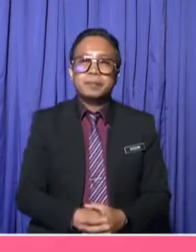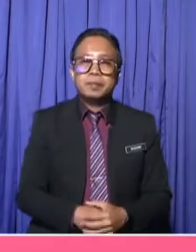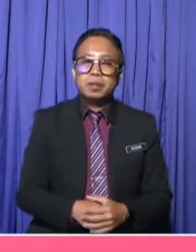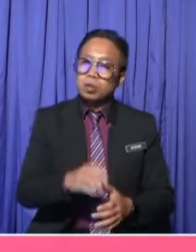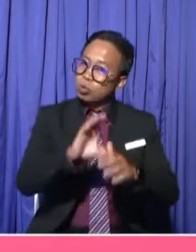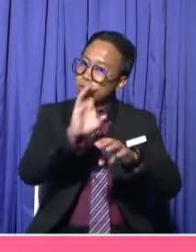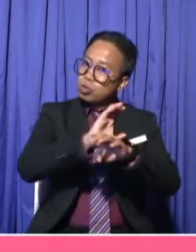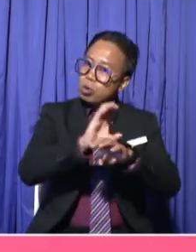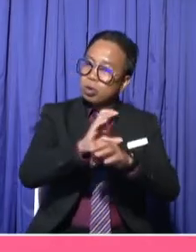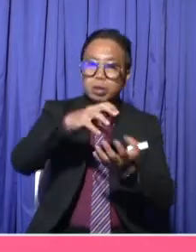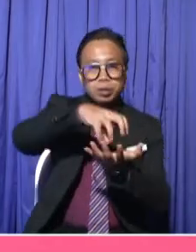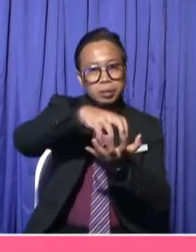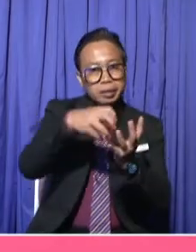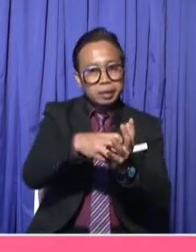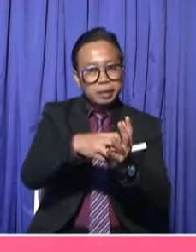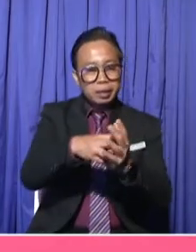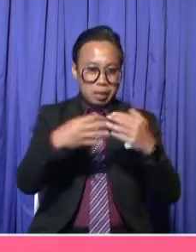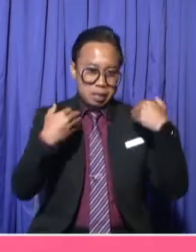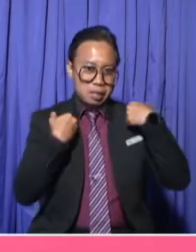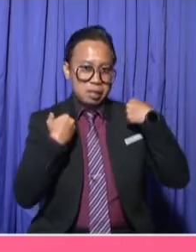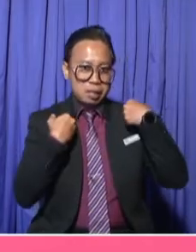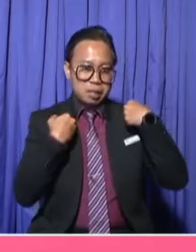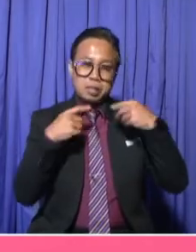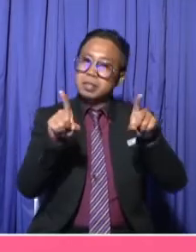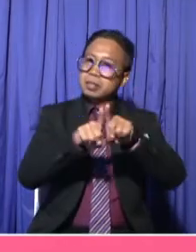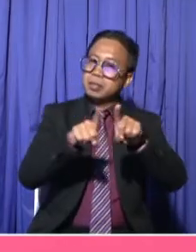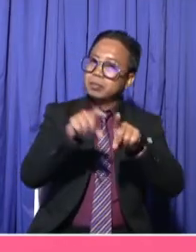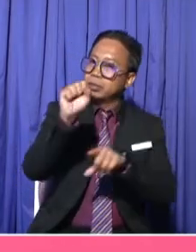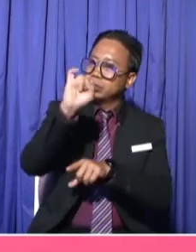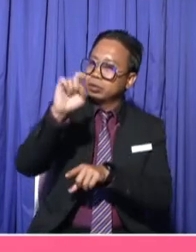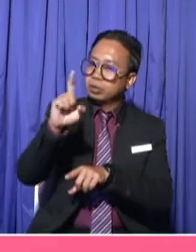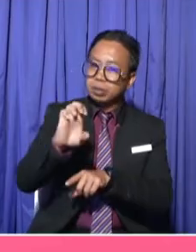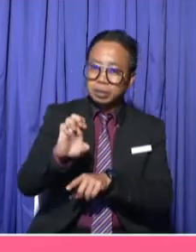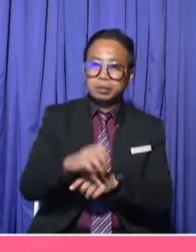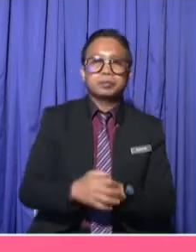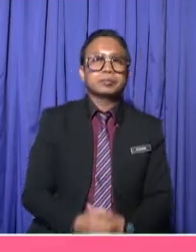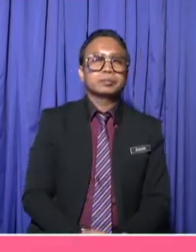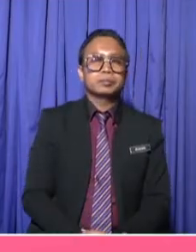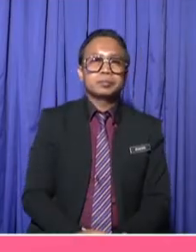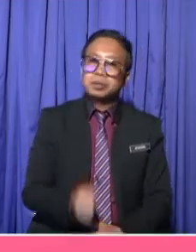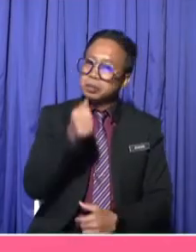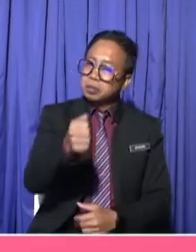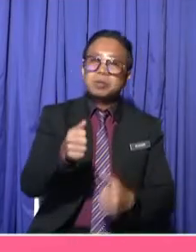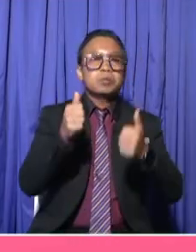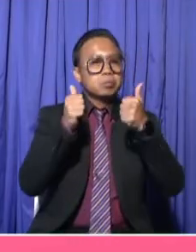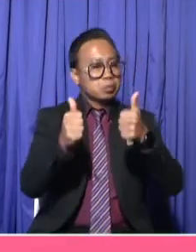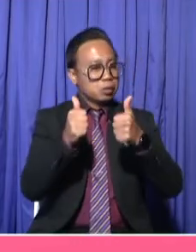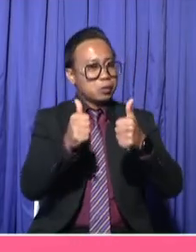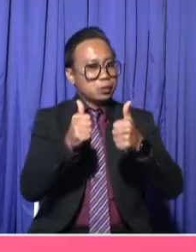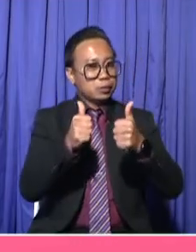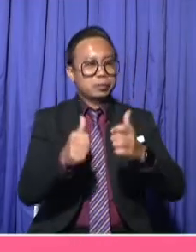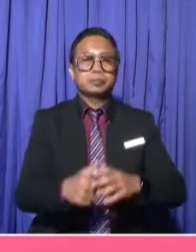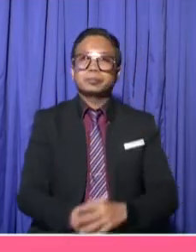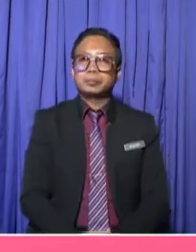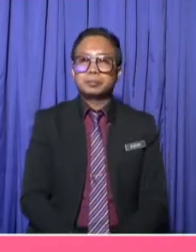chocolate cake too has the same size for each piece. You are